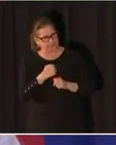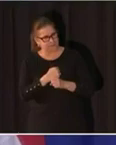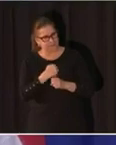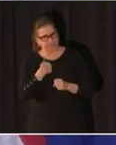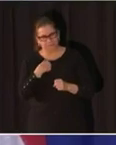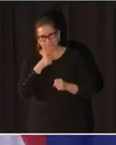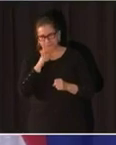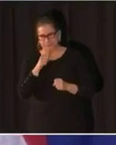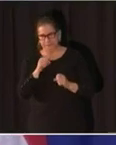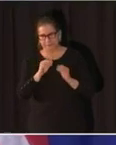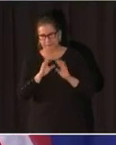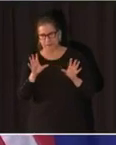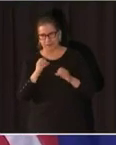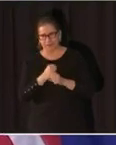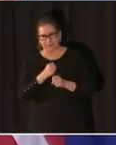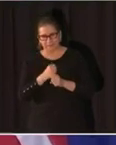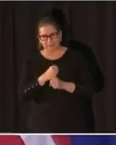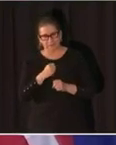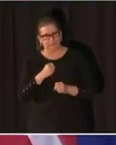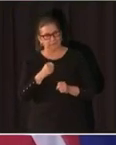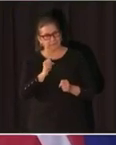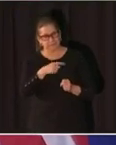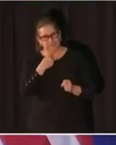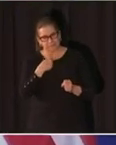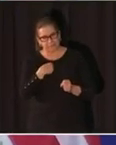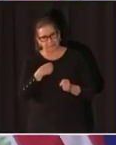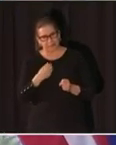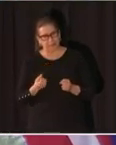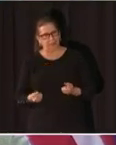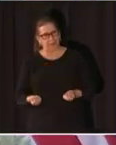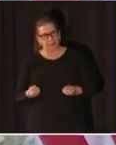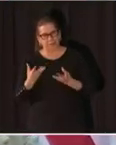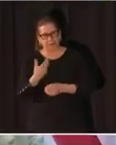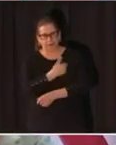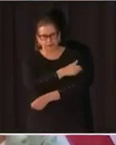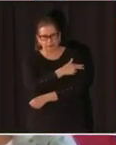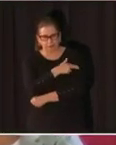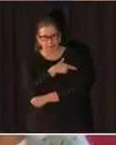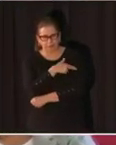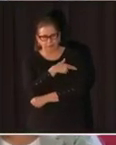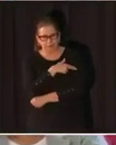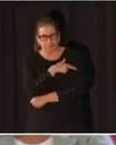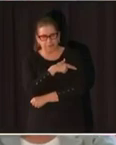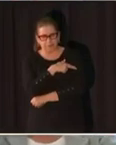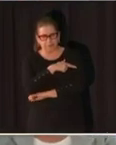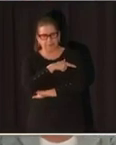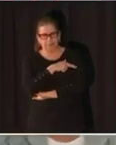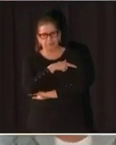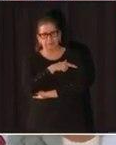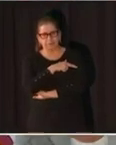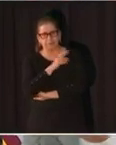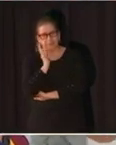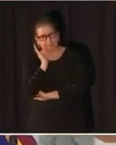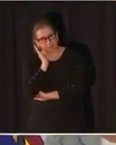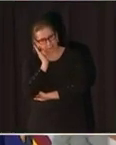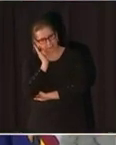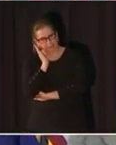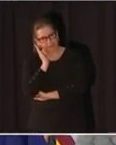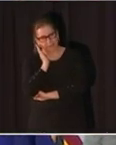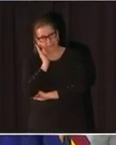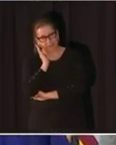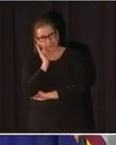us on hospital numbers, and do you have that broken down by hospital? Just I